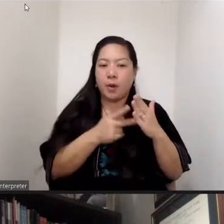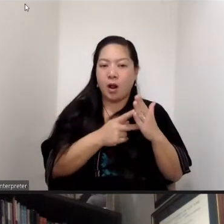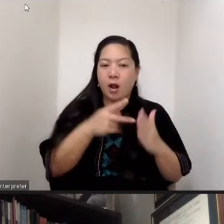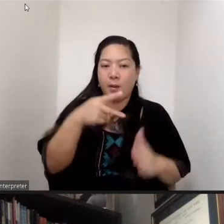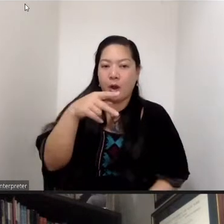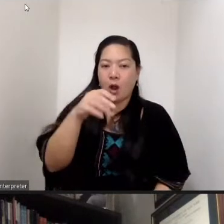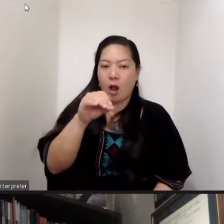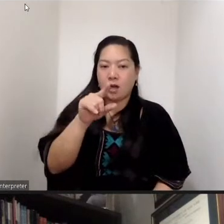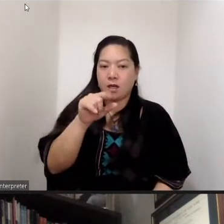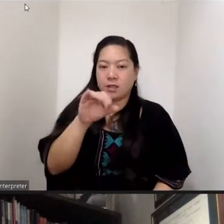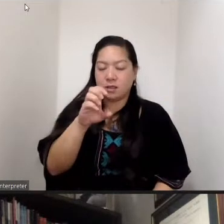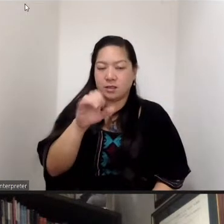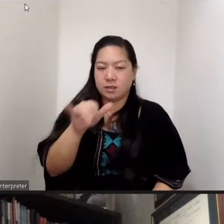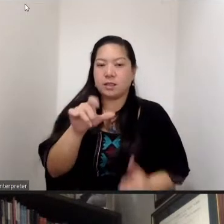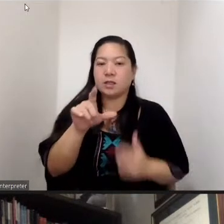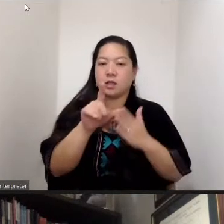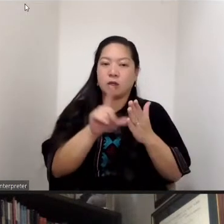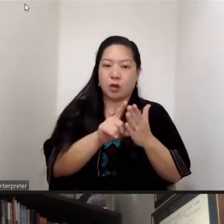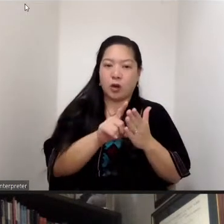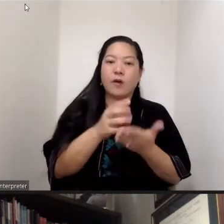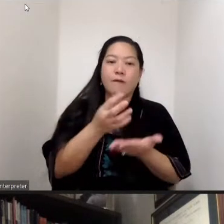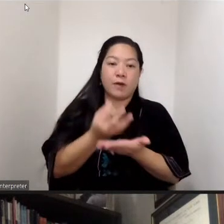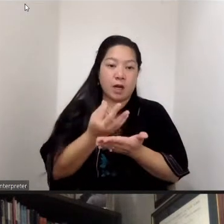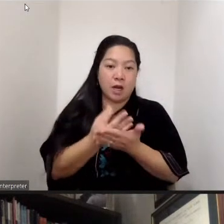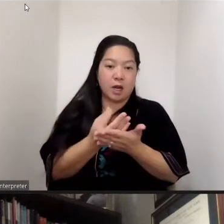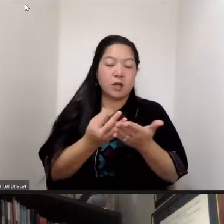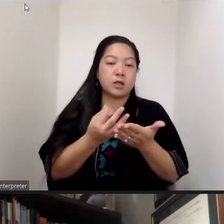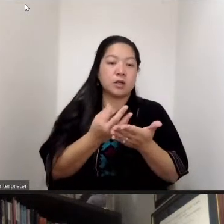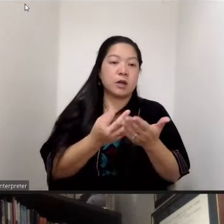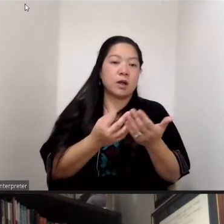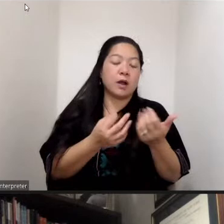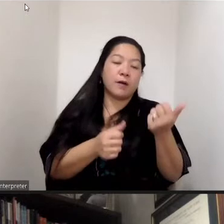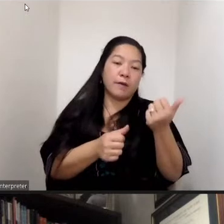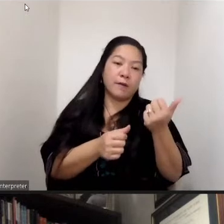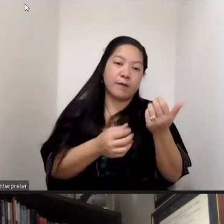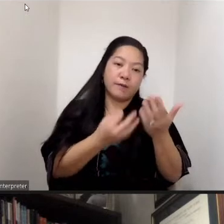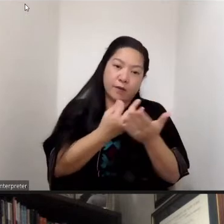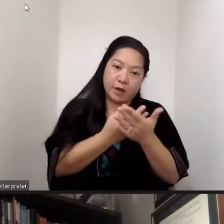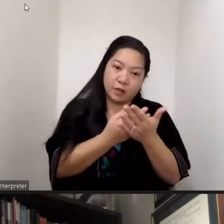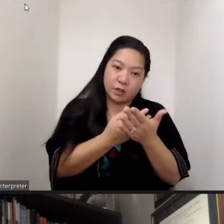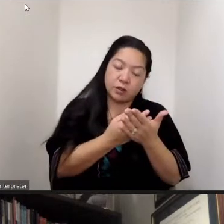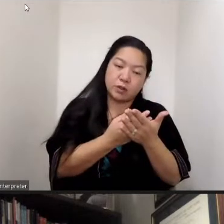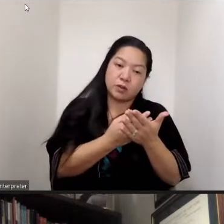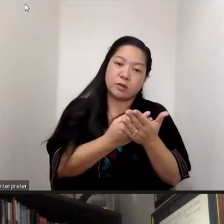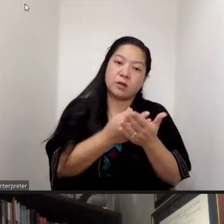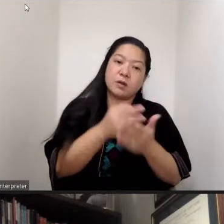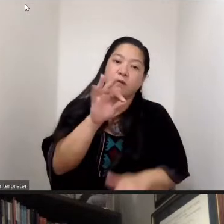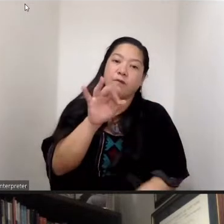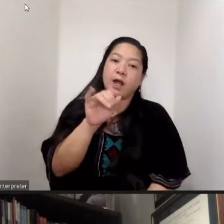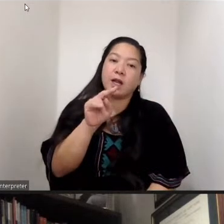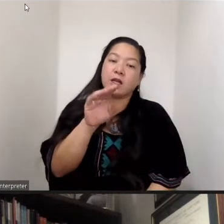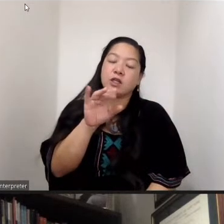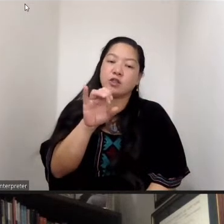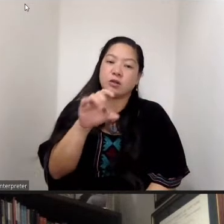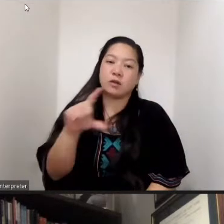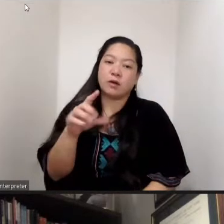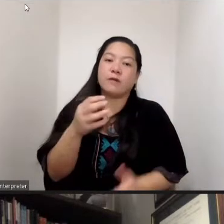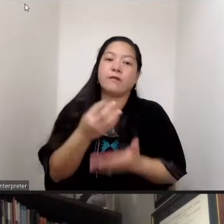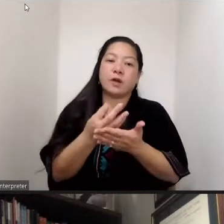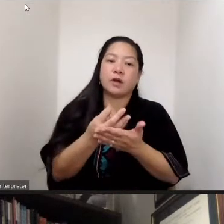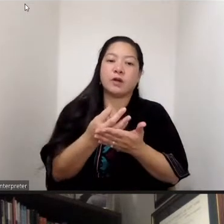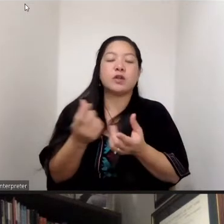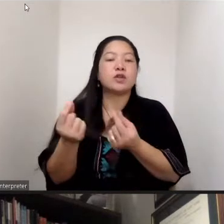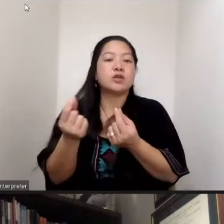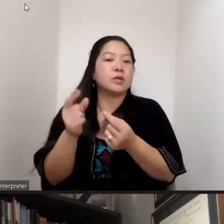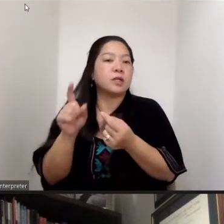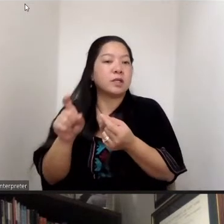provide financial funding for situations when we do need to get those